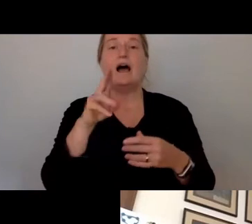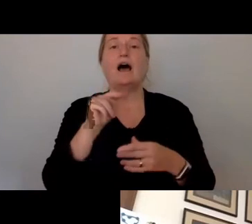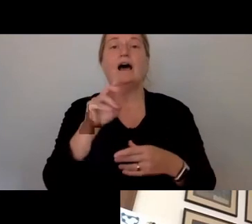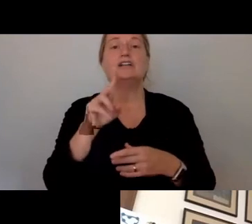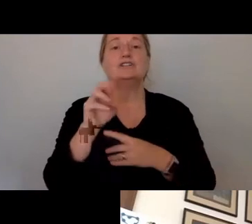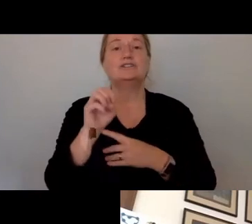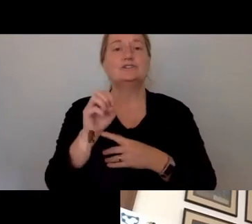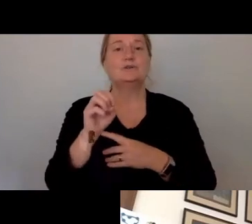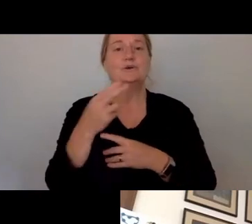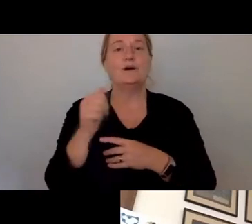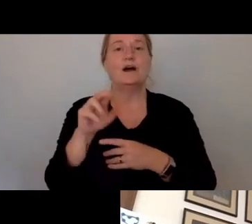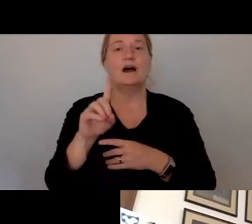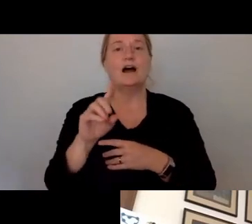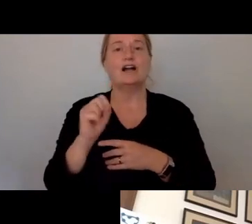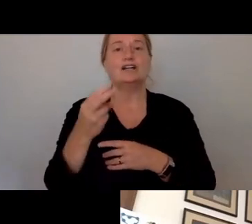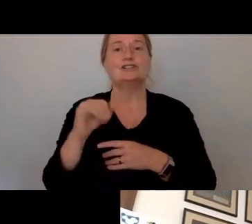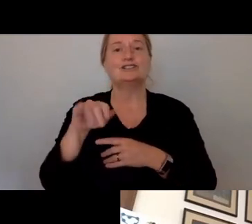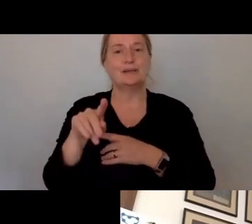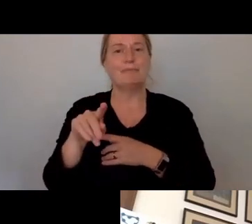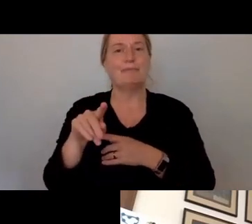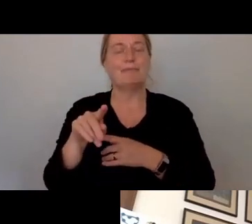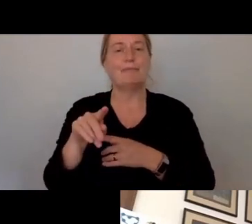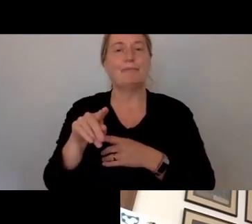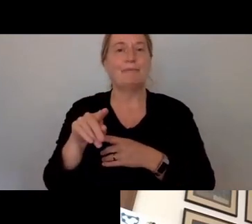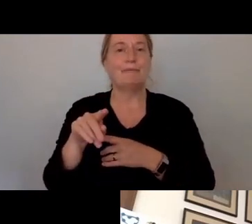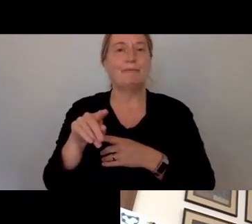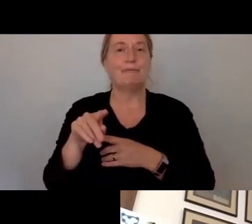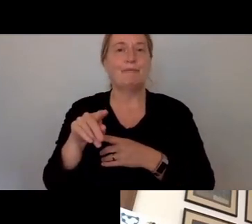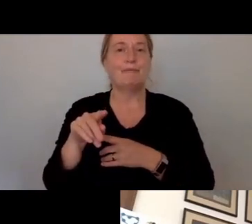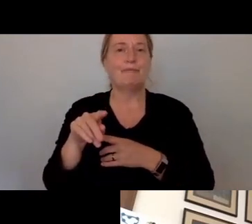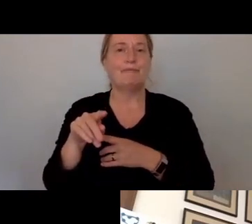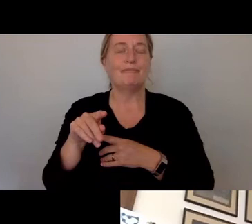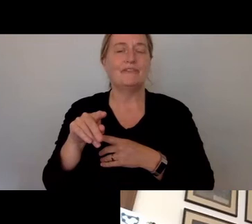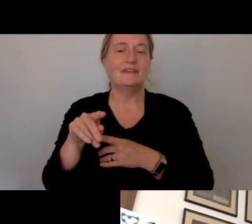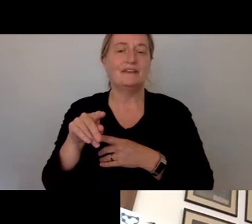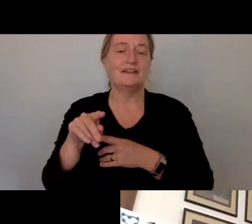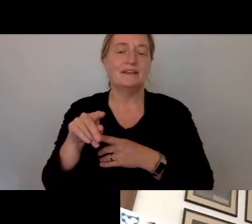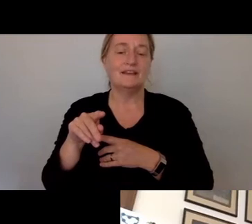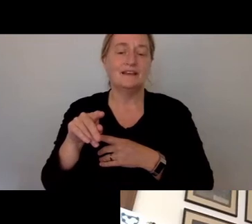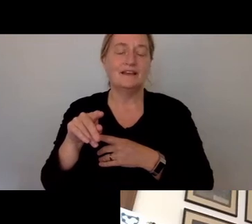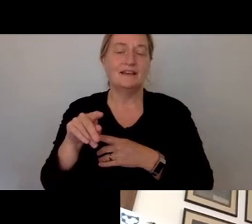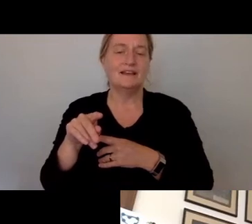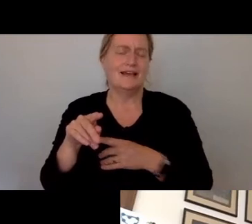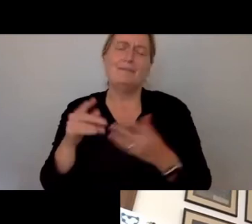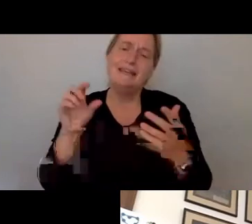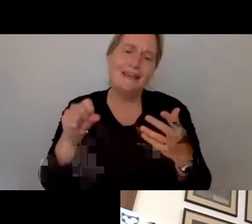was particularly a common save for extreme situations, though they do exist. But there's a set aside for